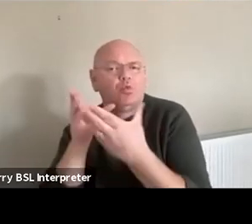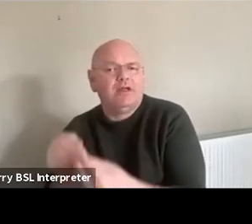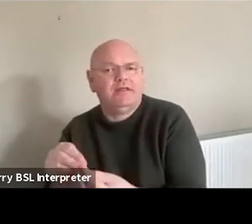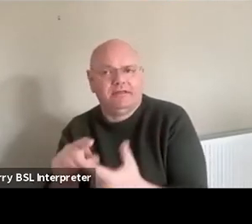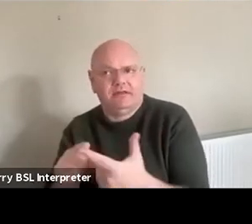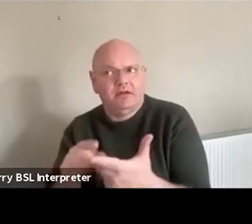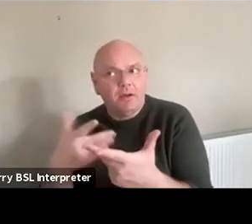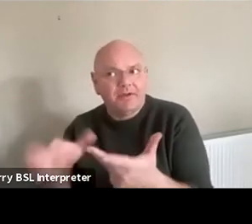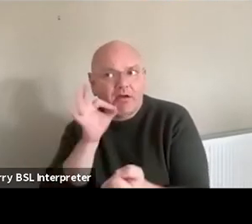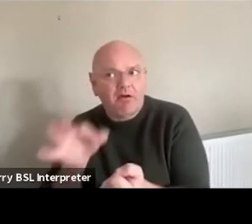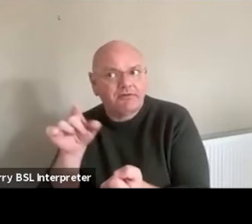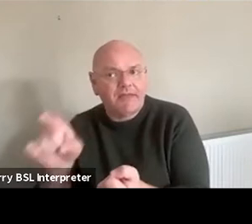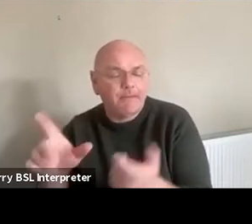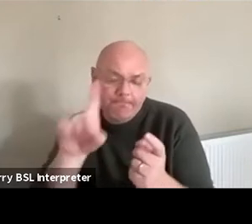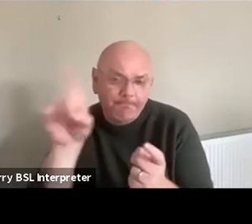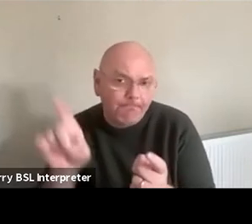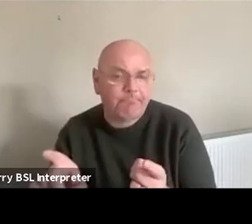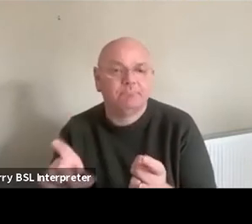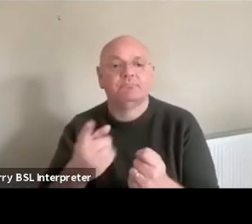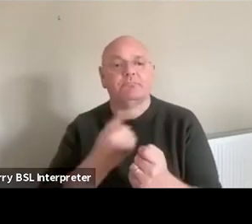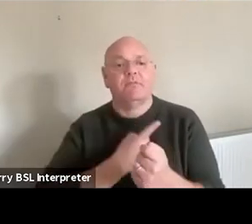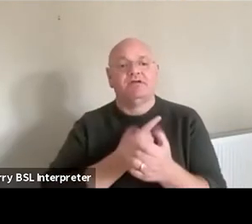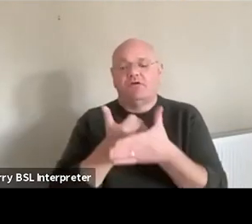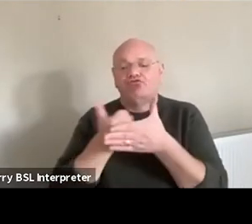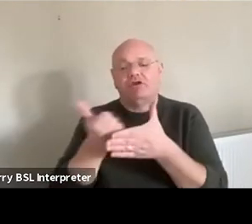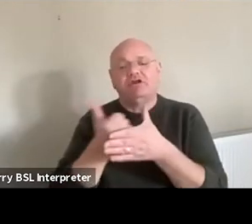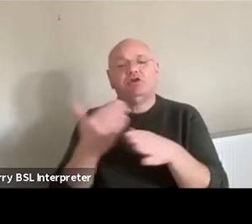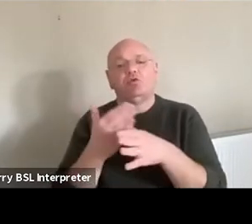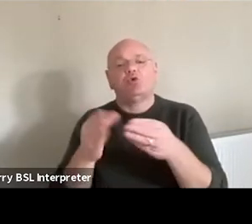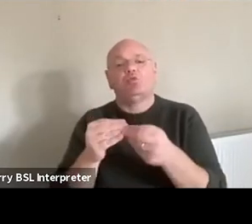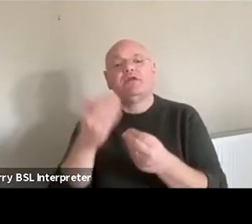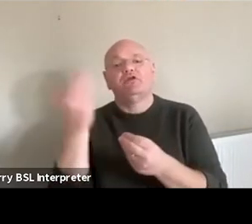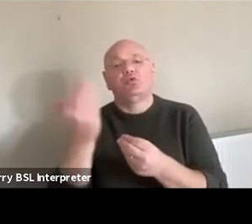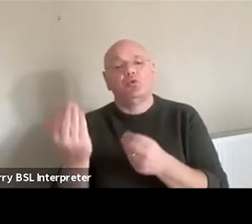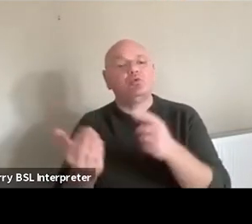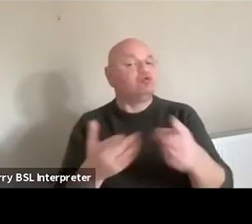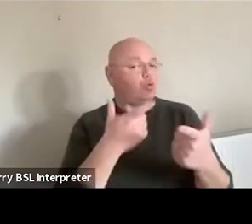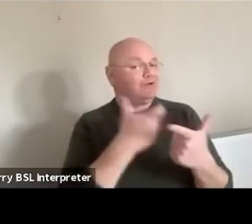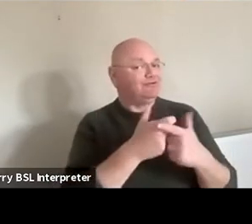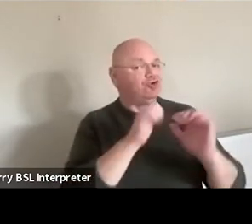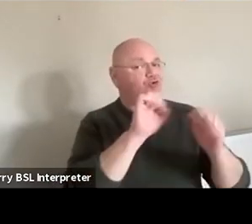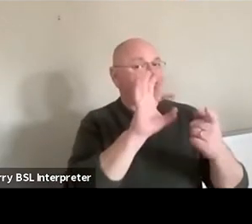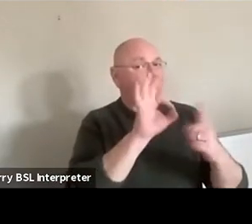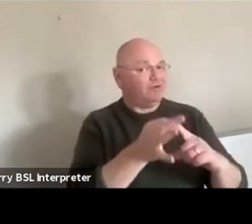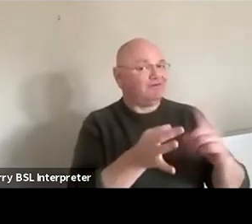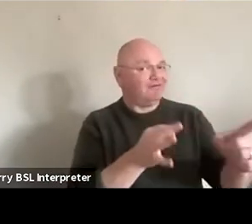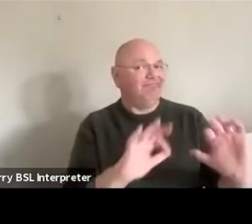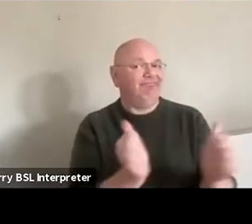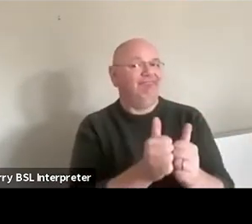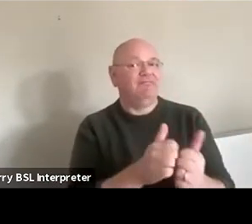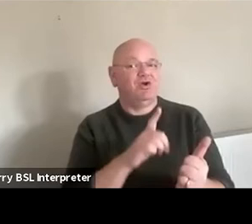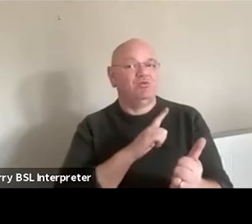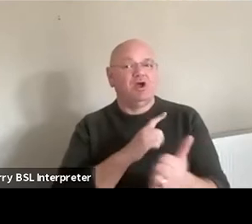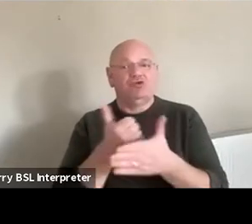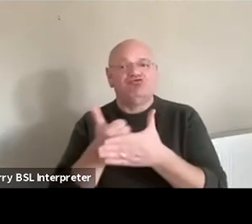And I work a lot with schools, Khadija, so I was recognizing what you were saying about, because I often ask children, like, they've been elected